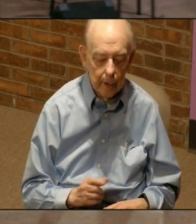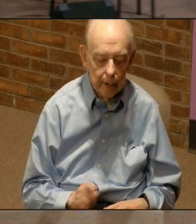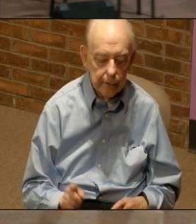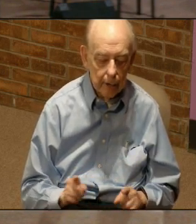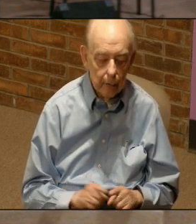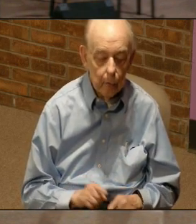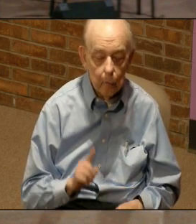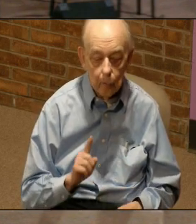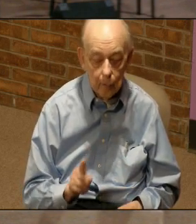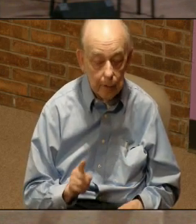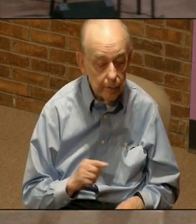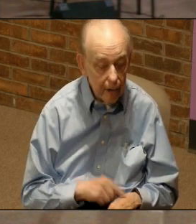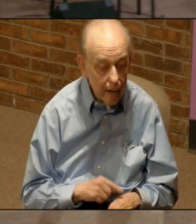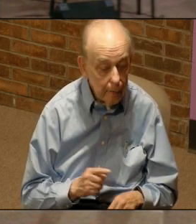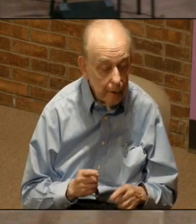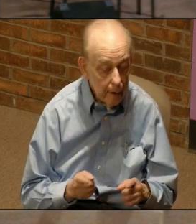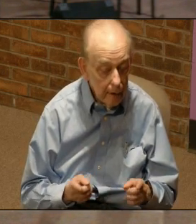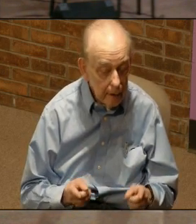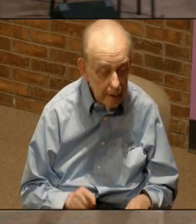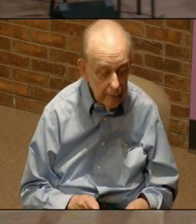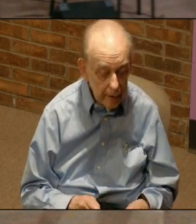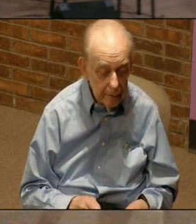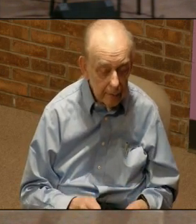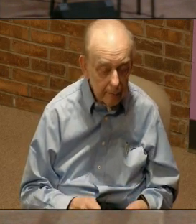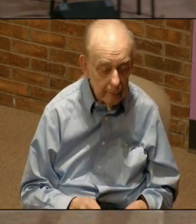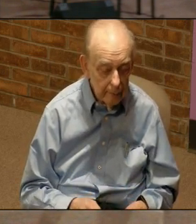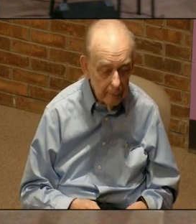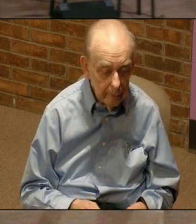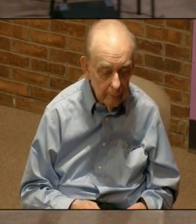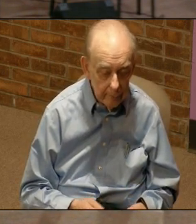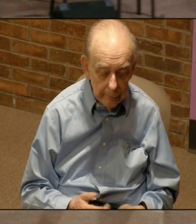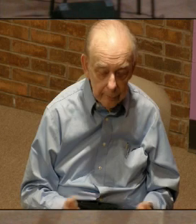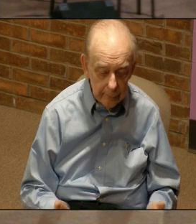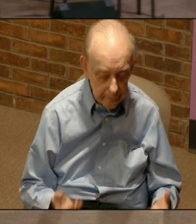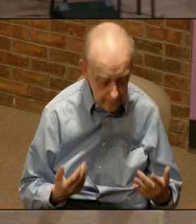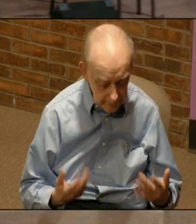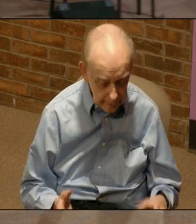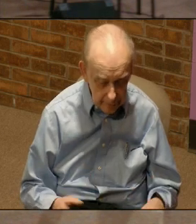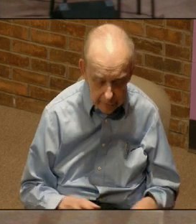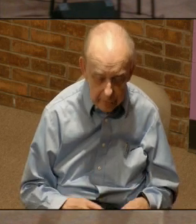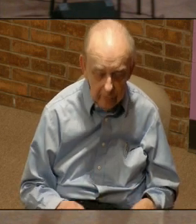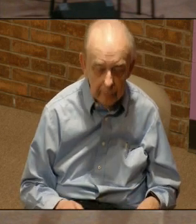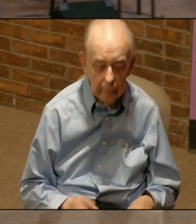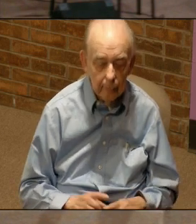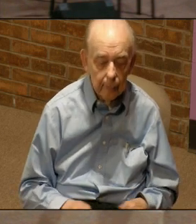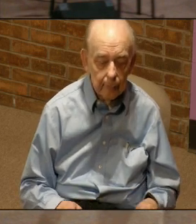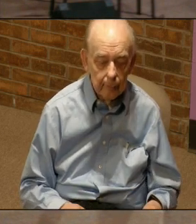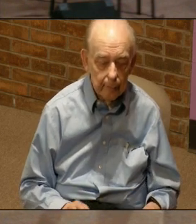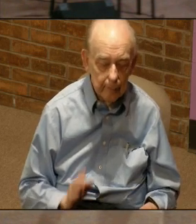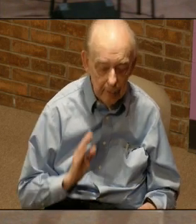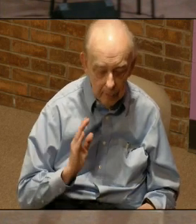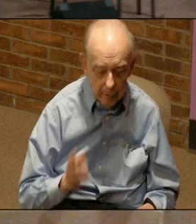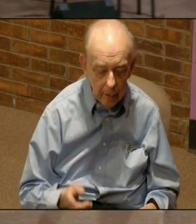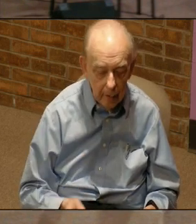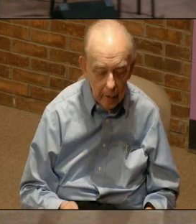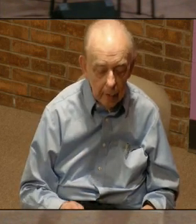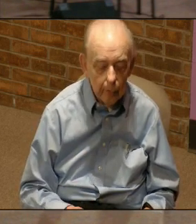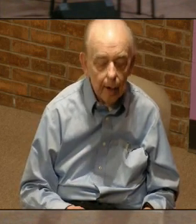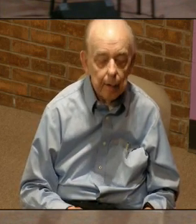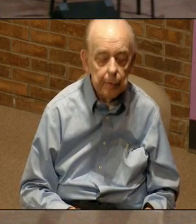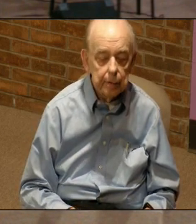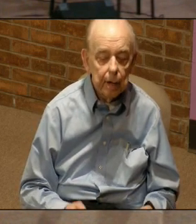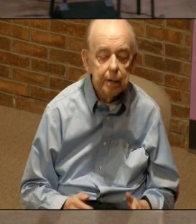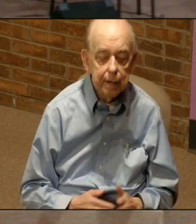one-time event. And what has already occurred, but it will happen